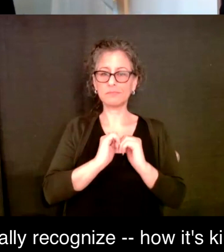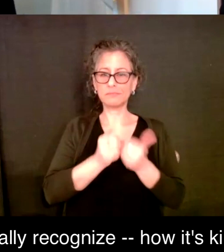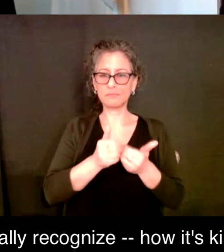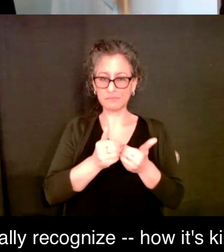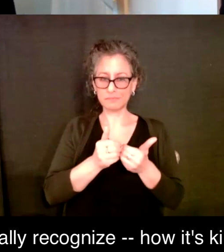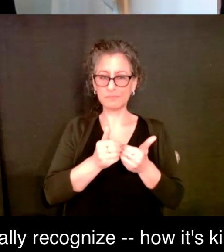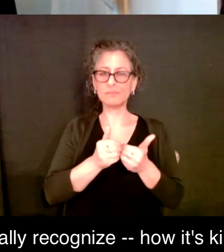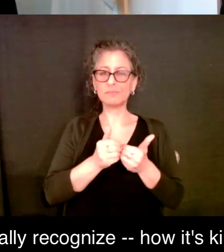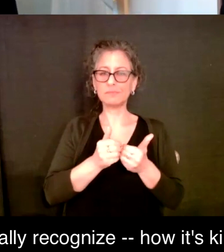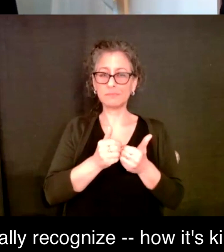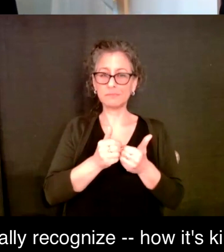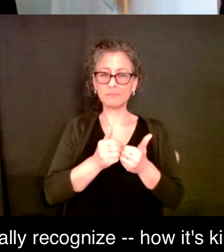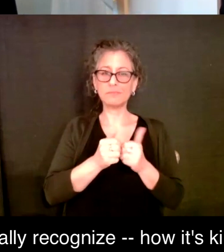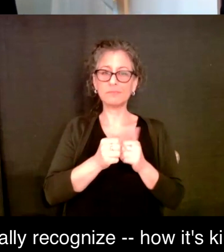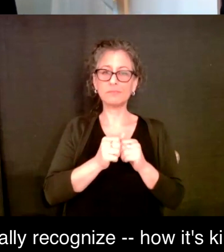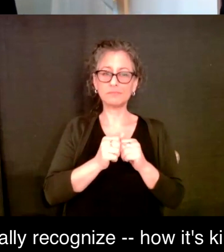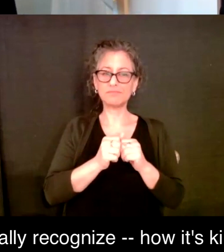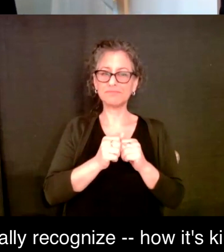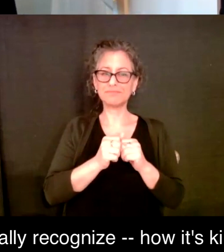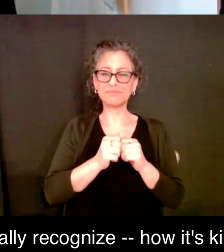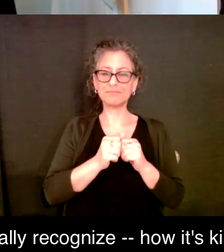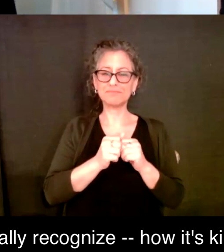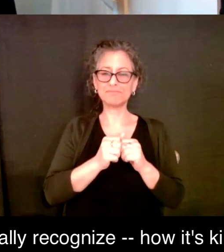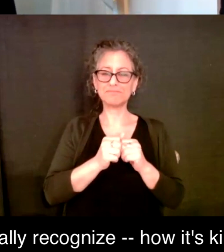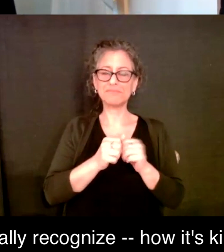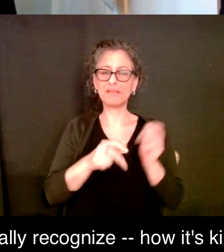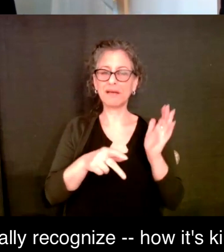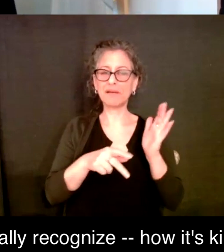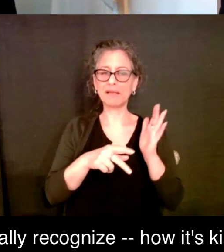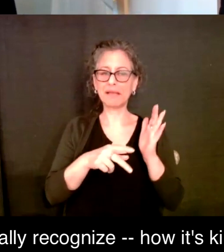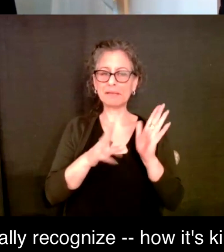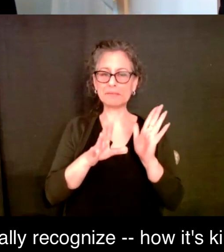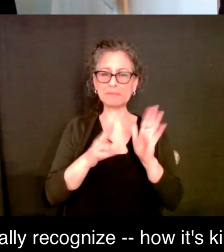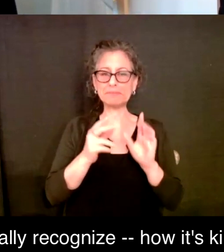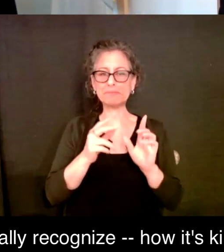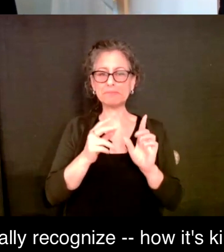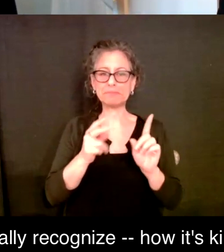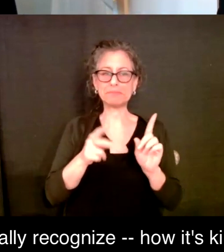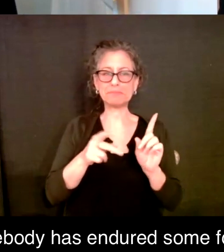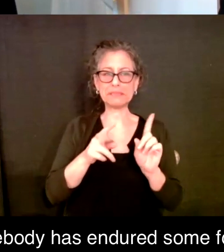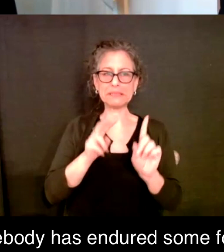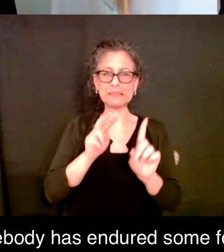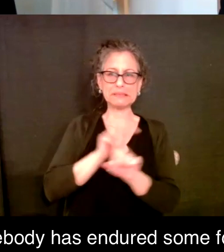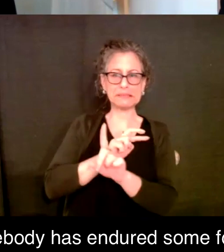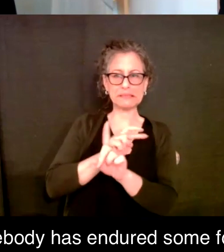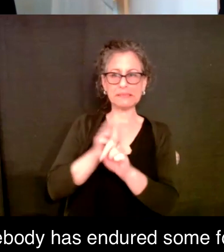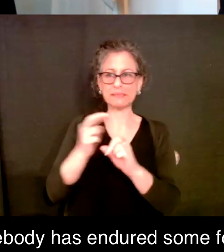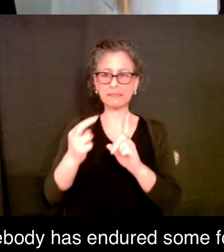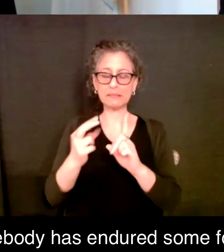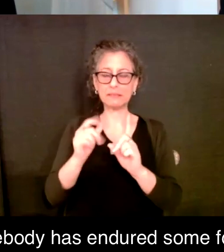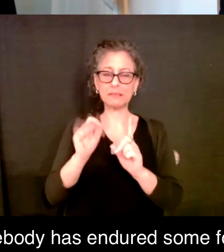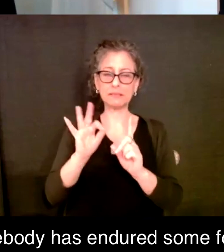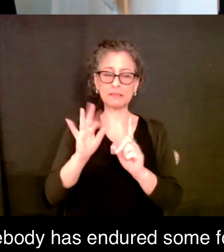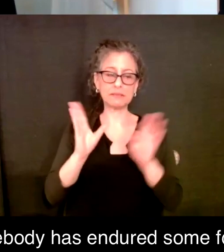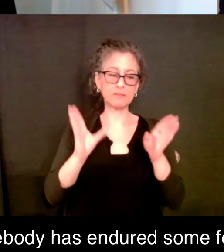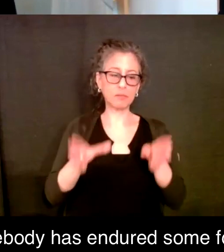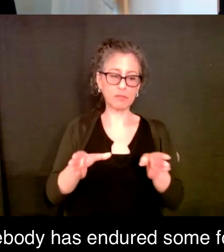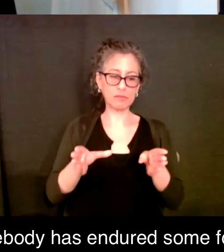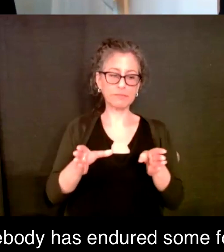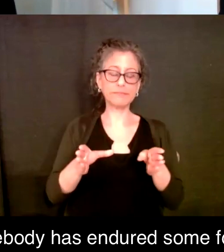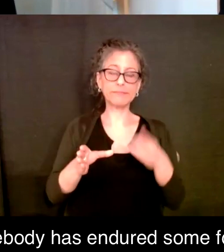a double-edged sword, so to speak. If somebody